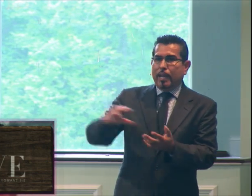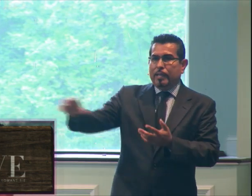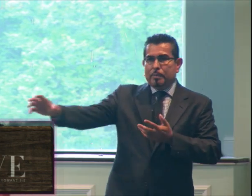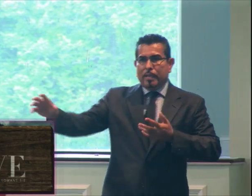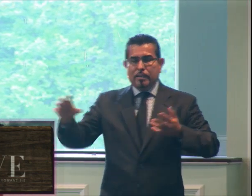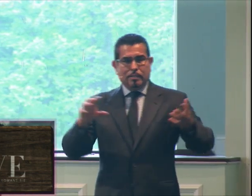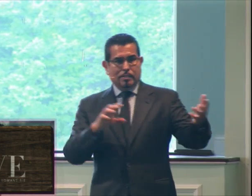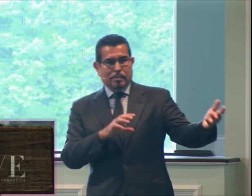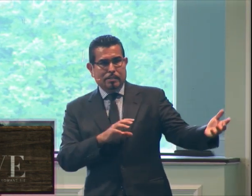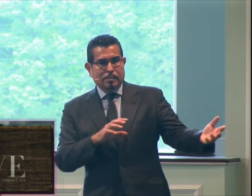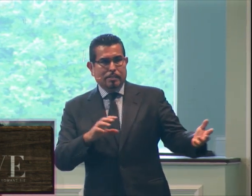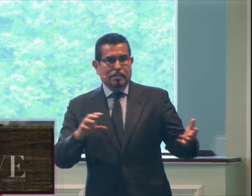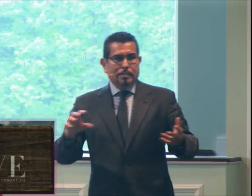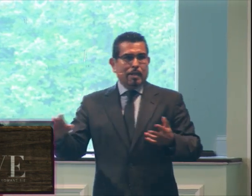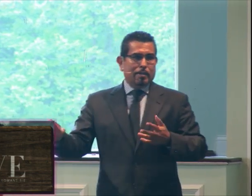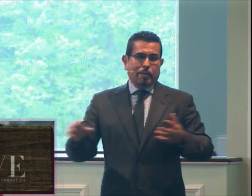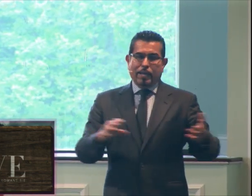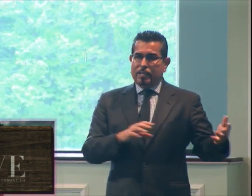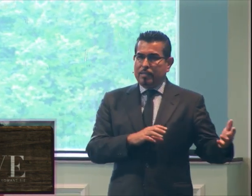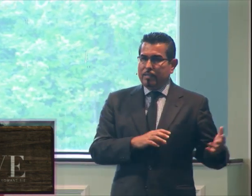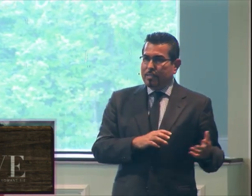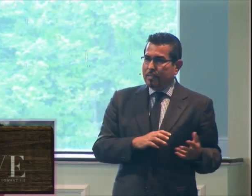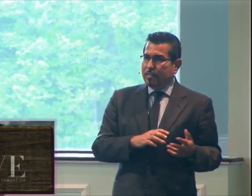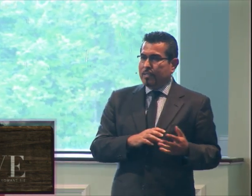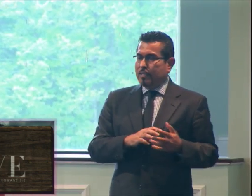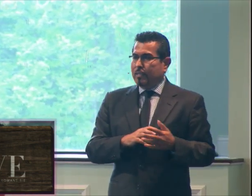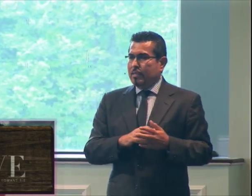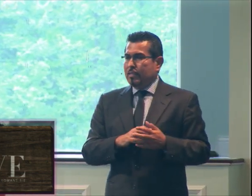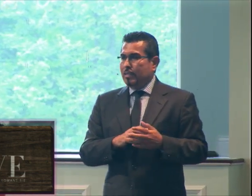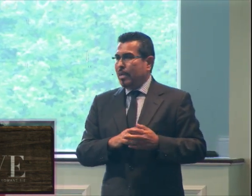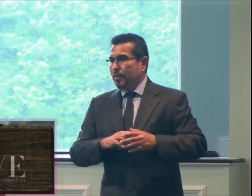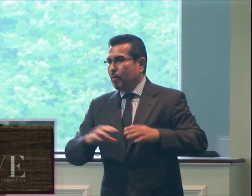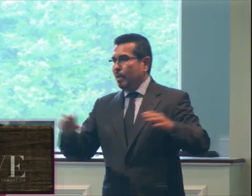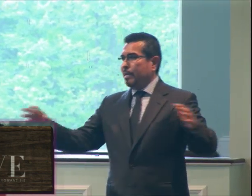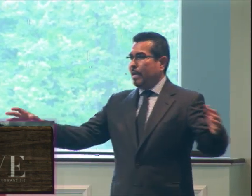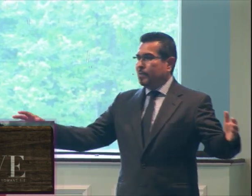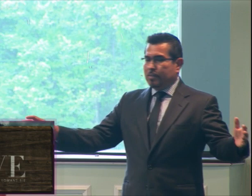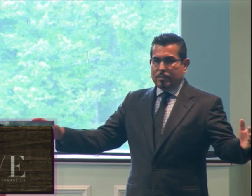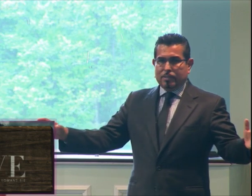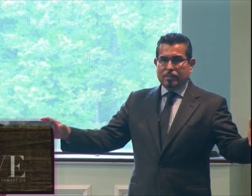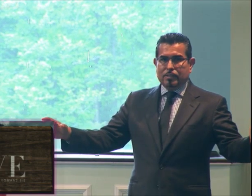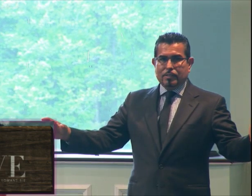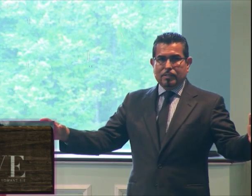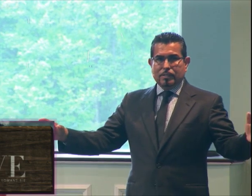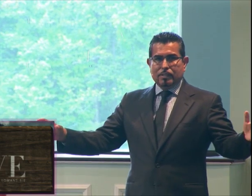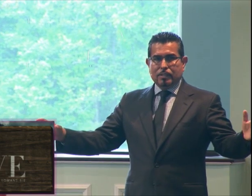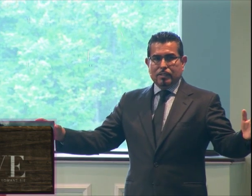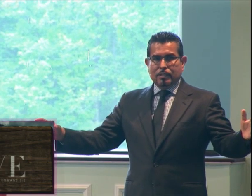God had a plan, amen? He had a plan. He had all planned out.